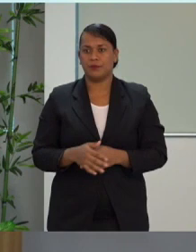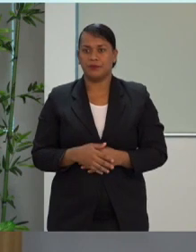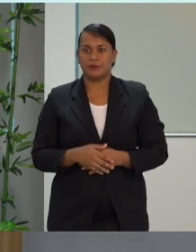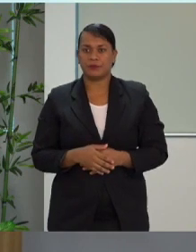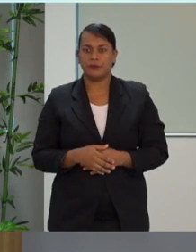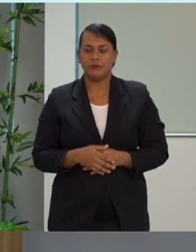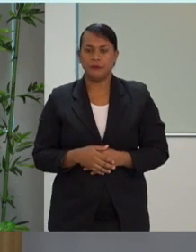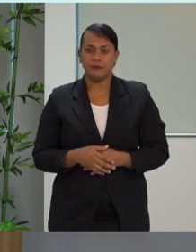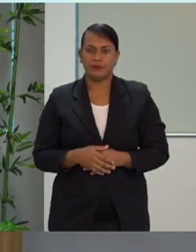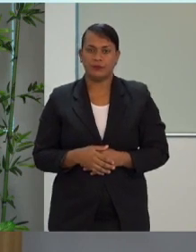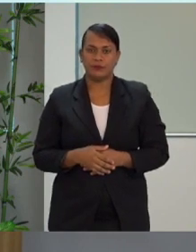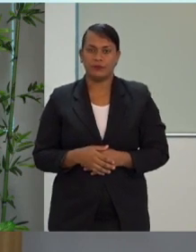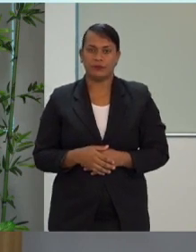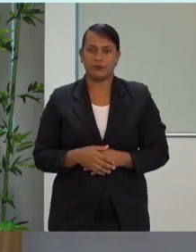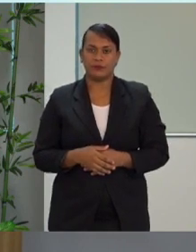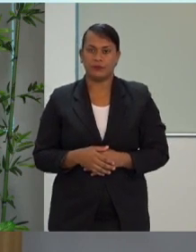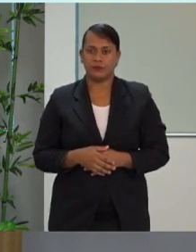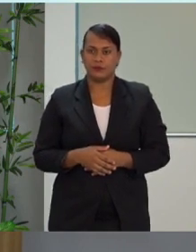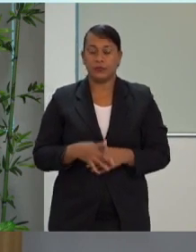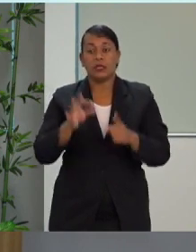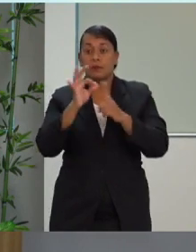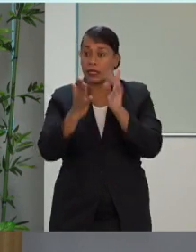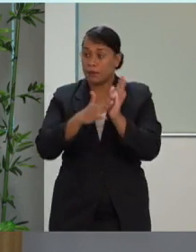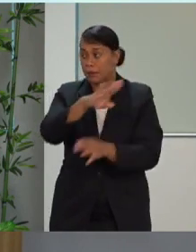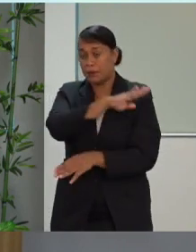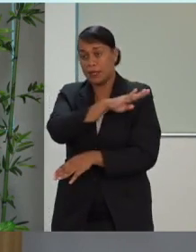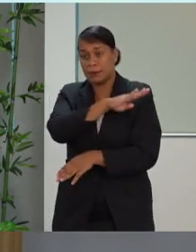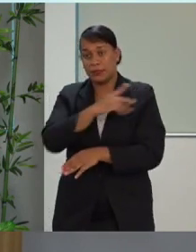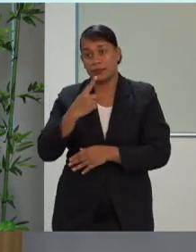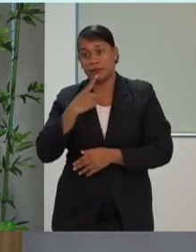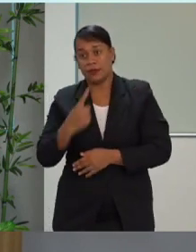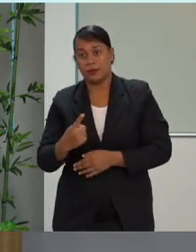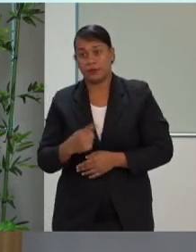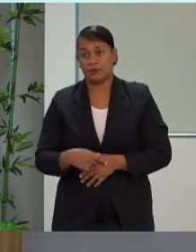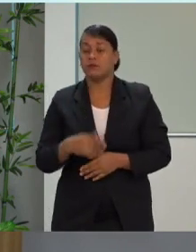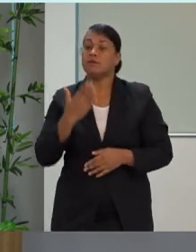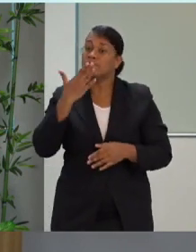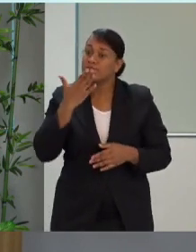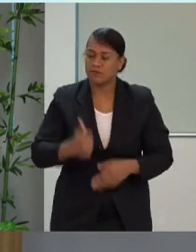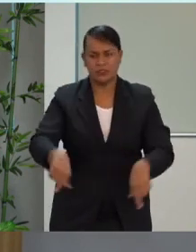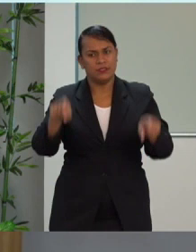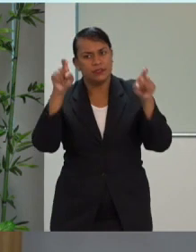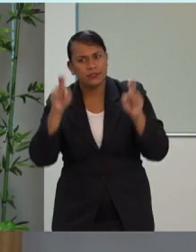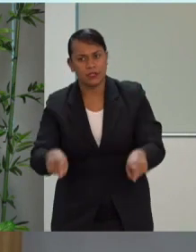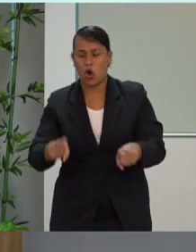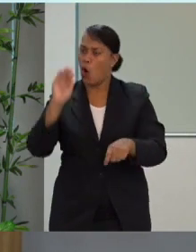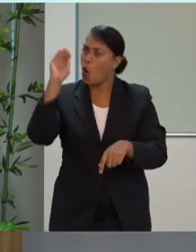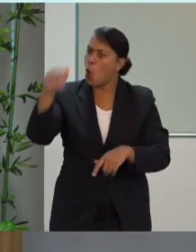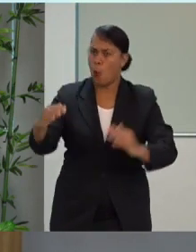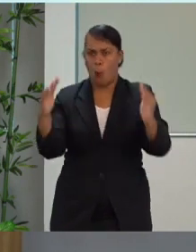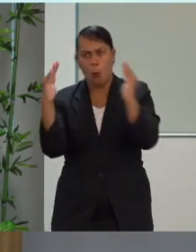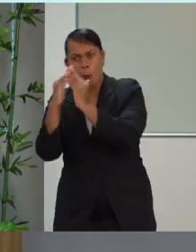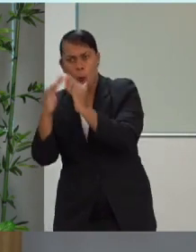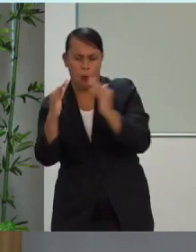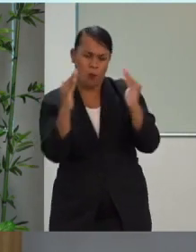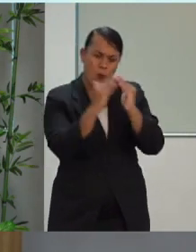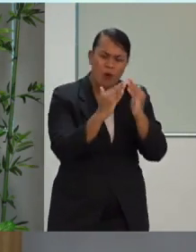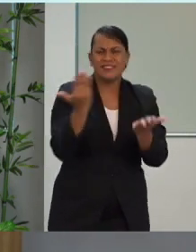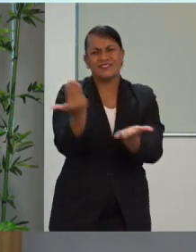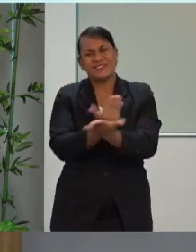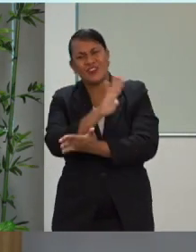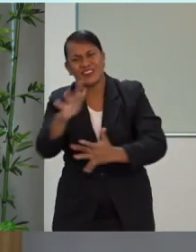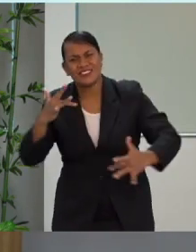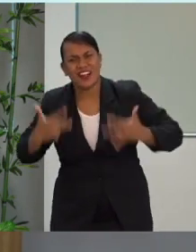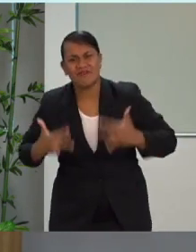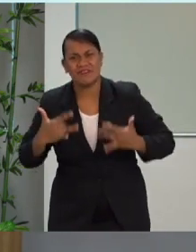As stated by the Honorable Prime Minister, please stay at home and save lives.